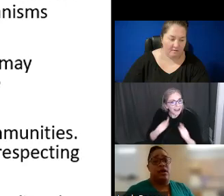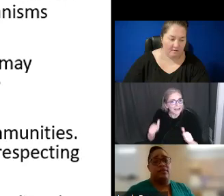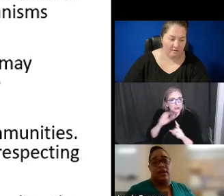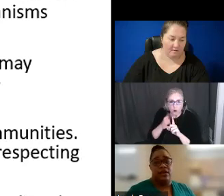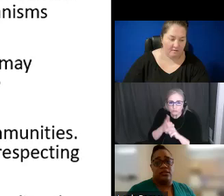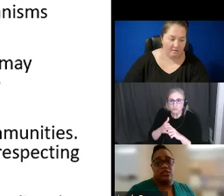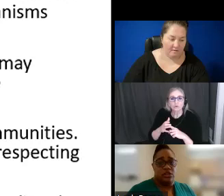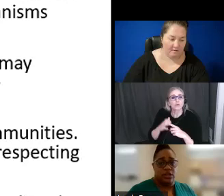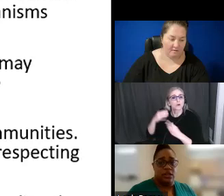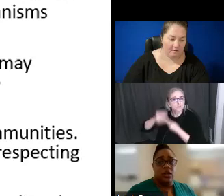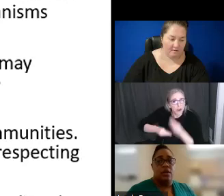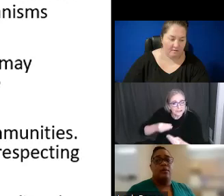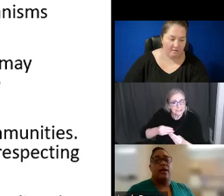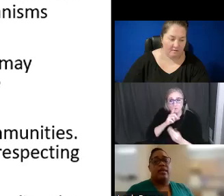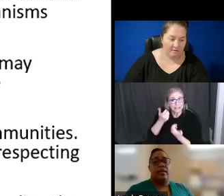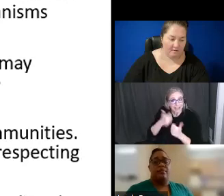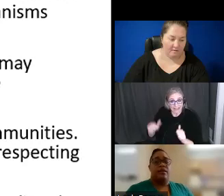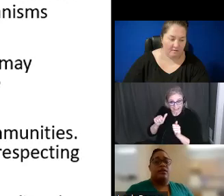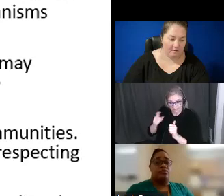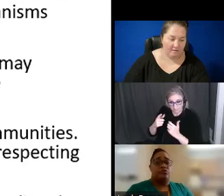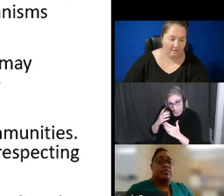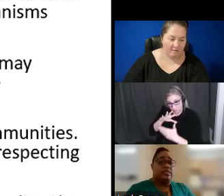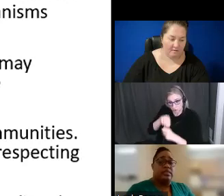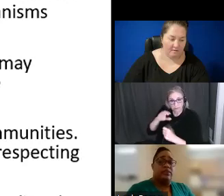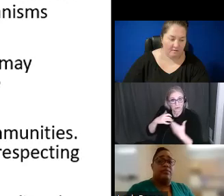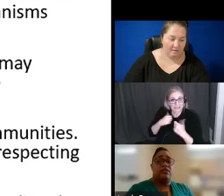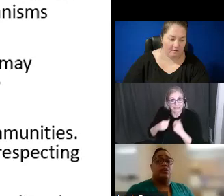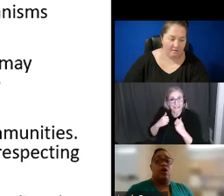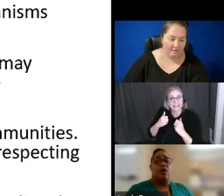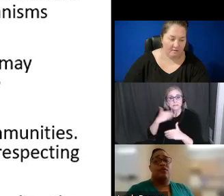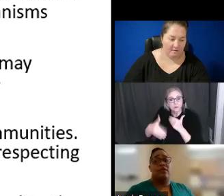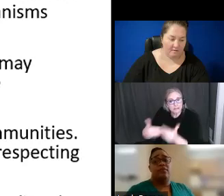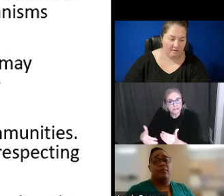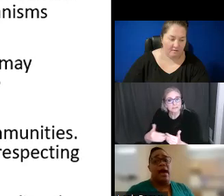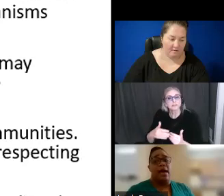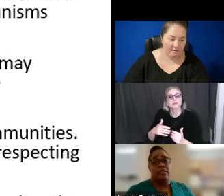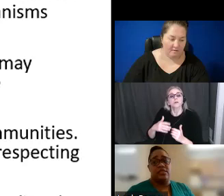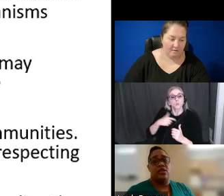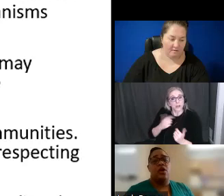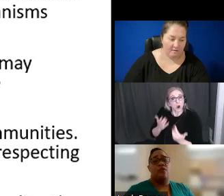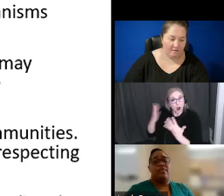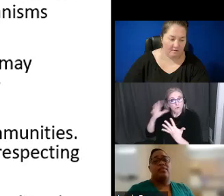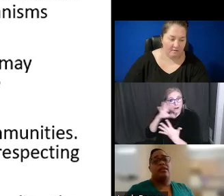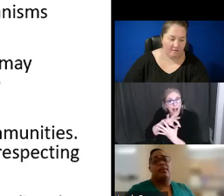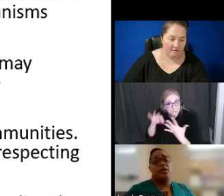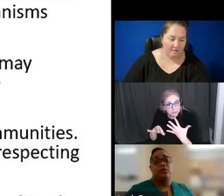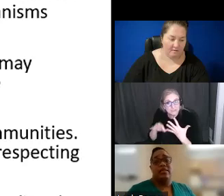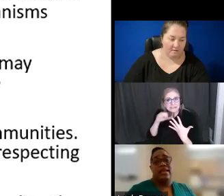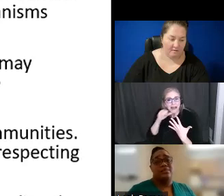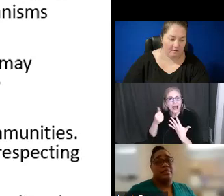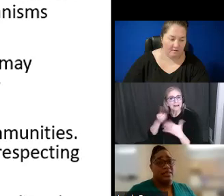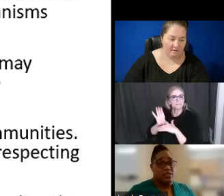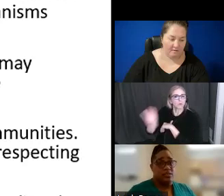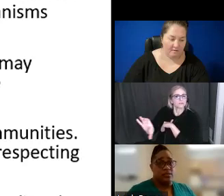as a part of their healing journey. Again, being cultural sensitive means we're offering them options rather than